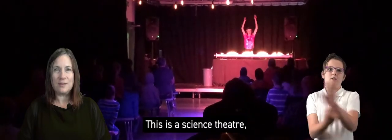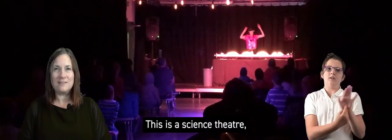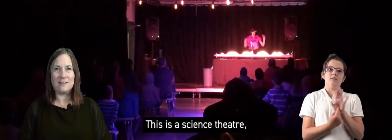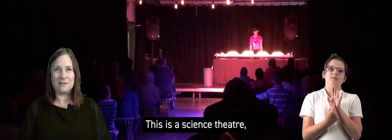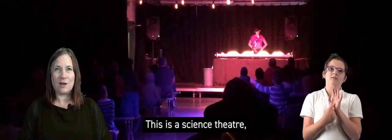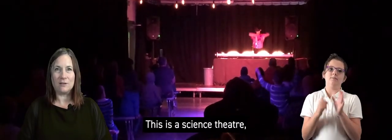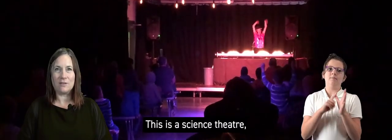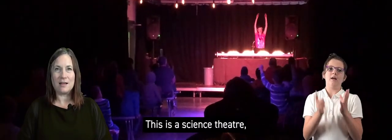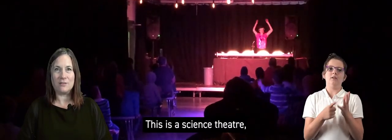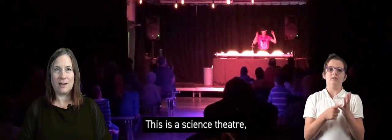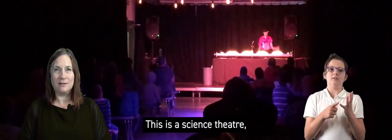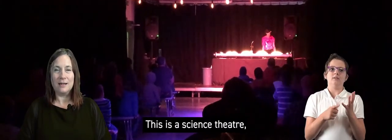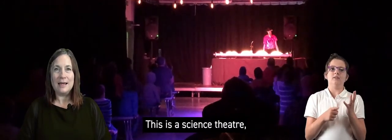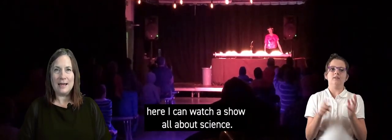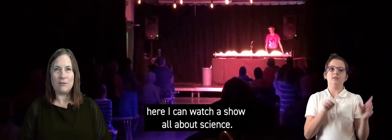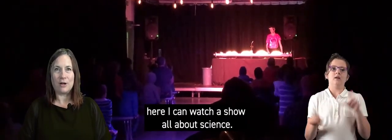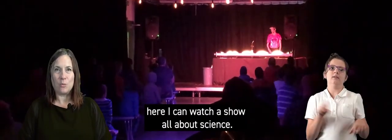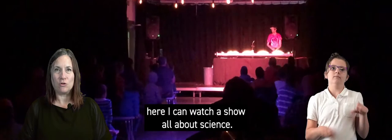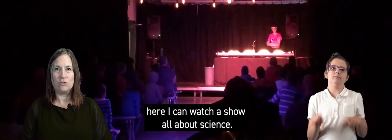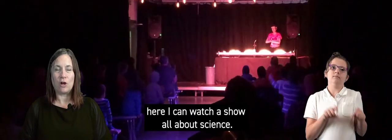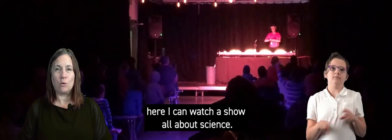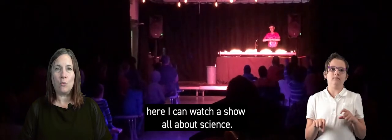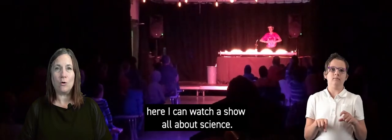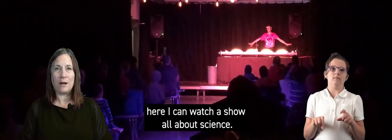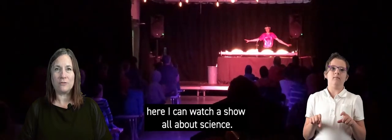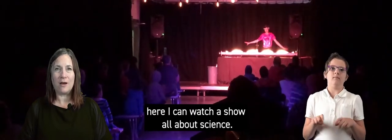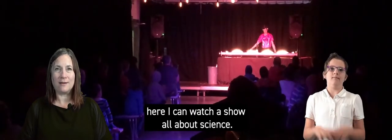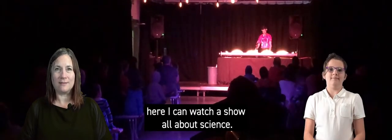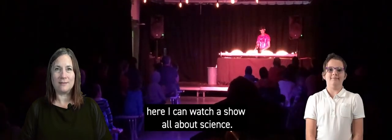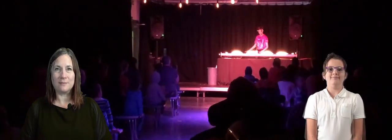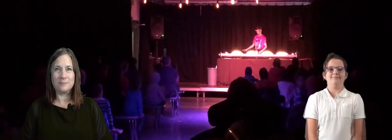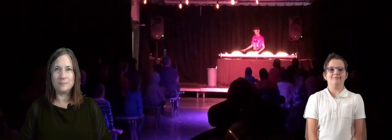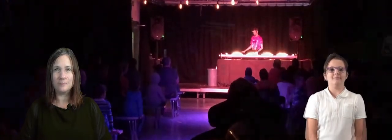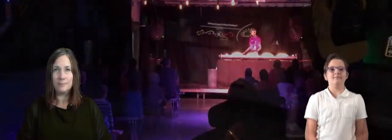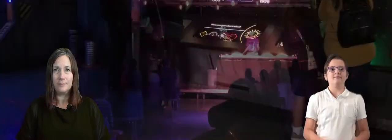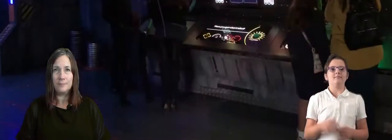This is the science theatre. Here I can watch a show all about science.